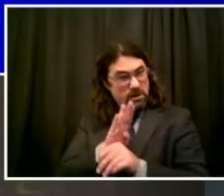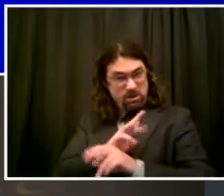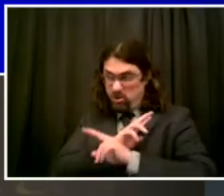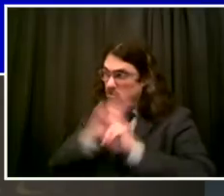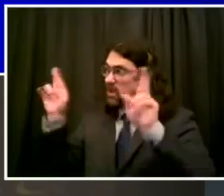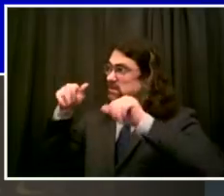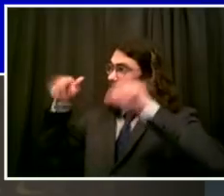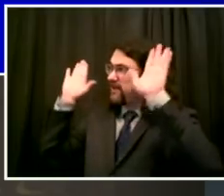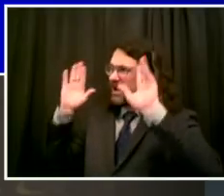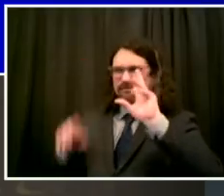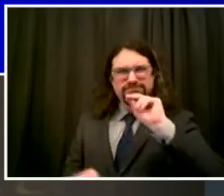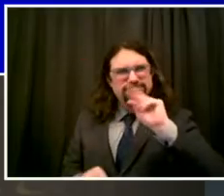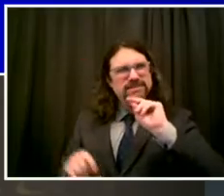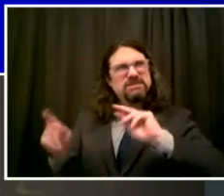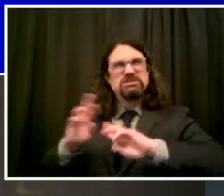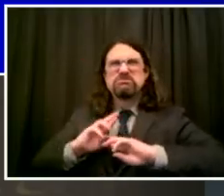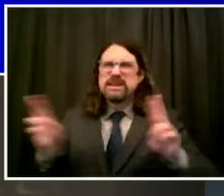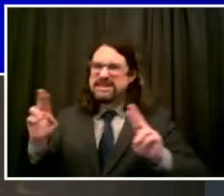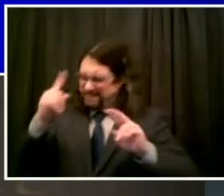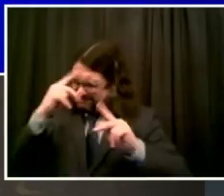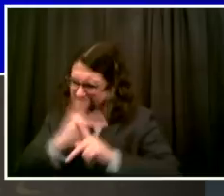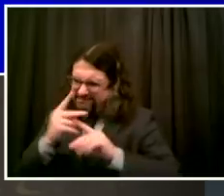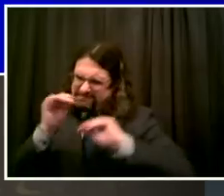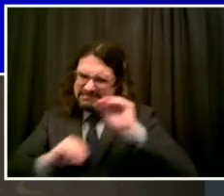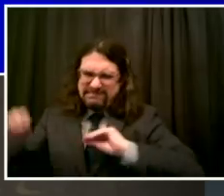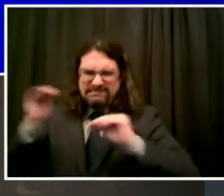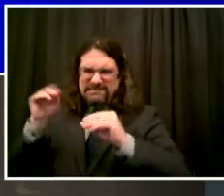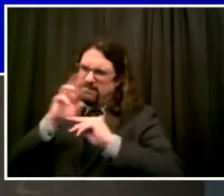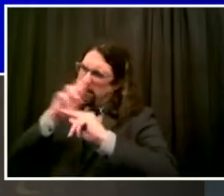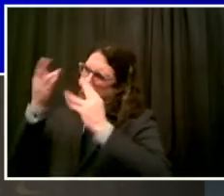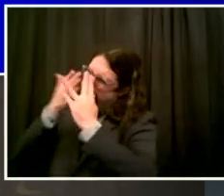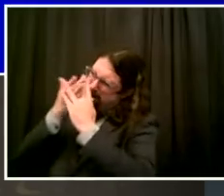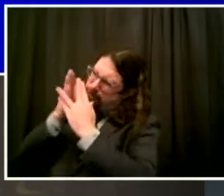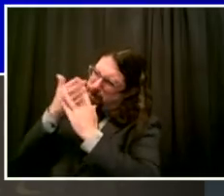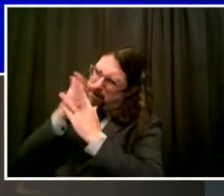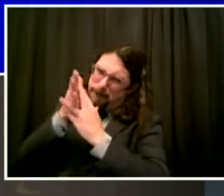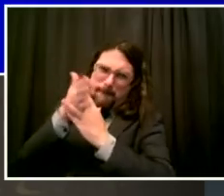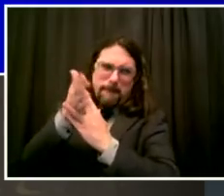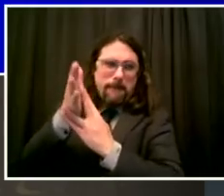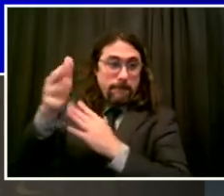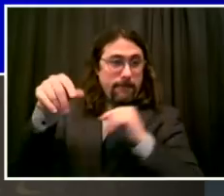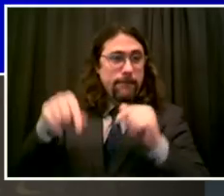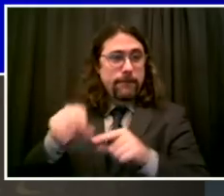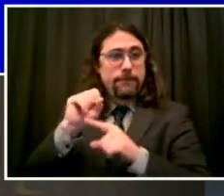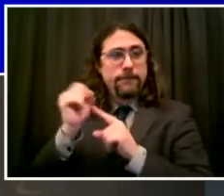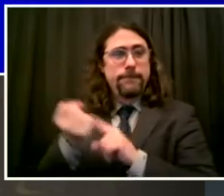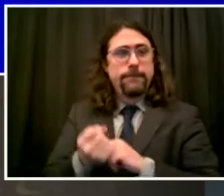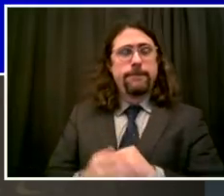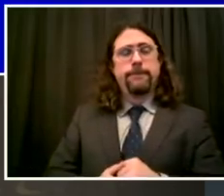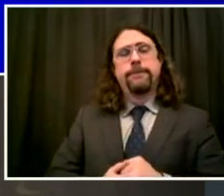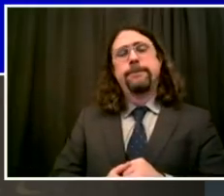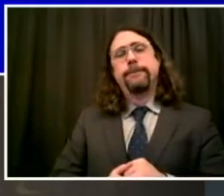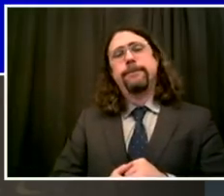at their small business, but because they knew their neighborhoods depended on them.